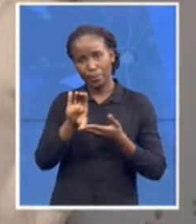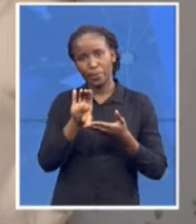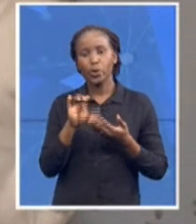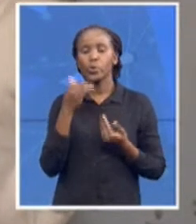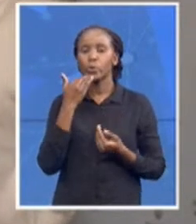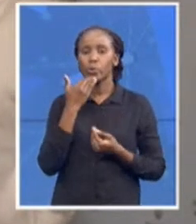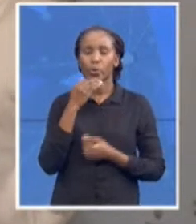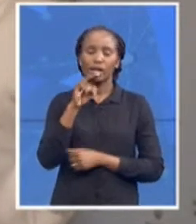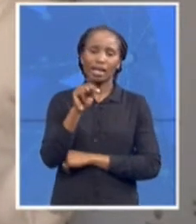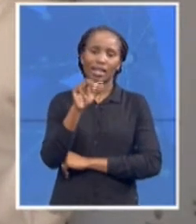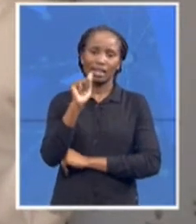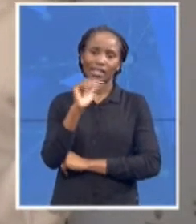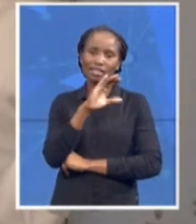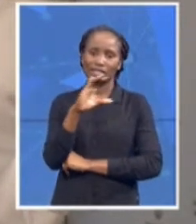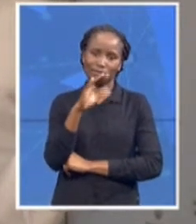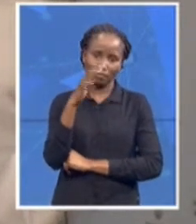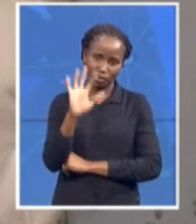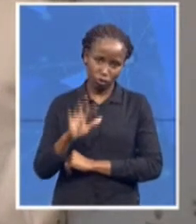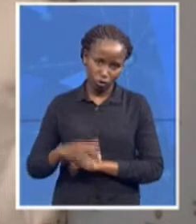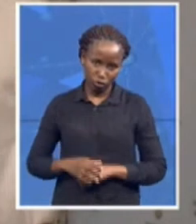And this 300 million rands,